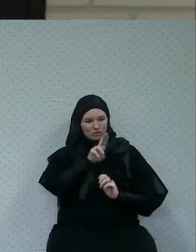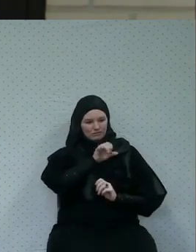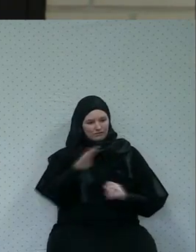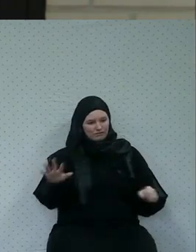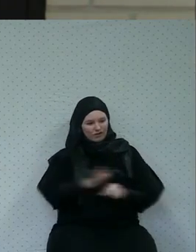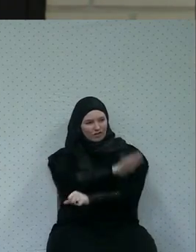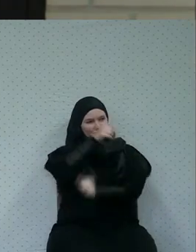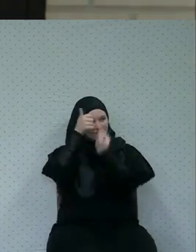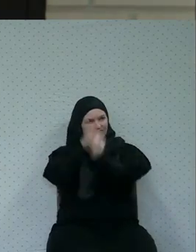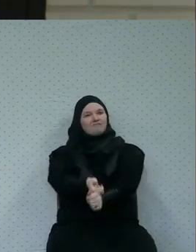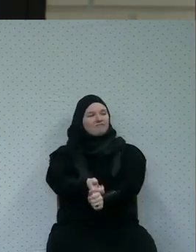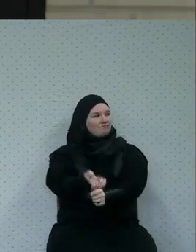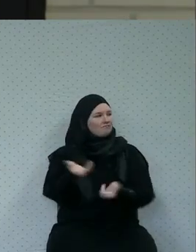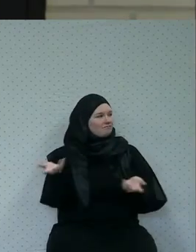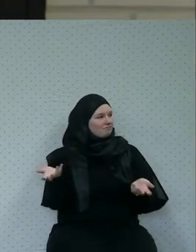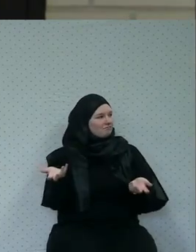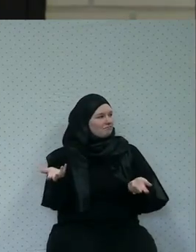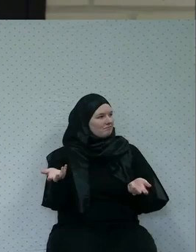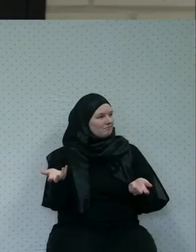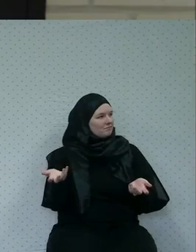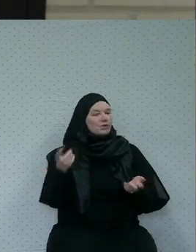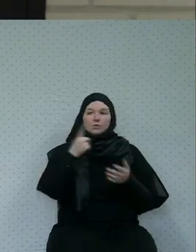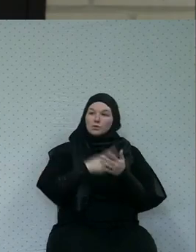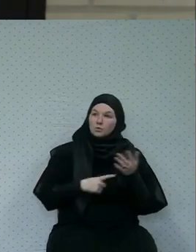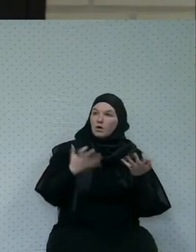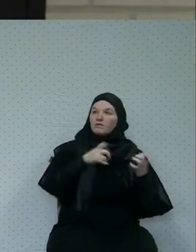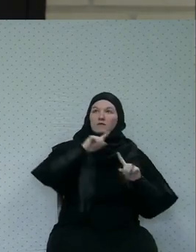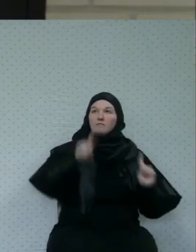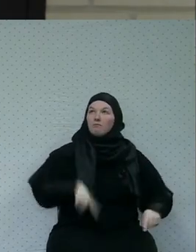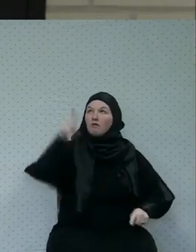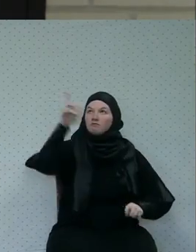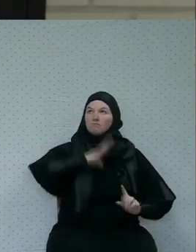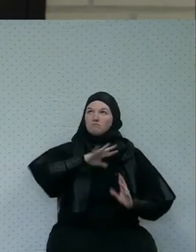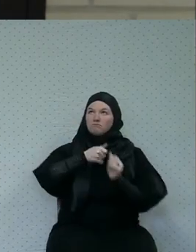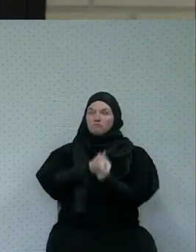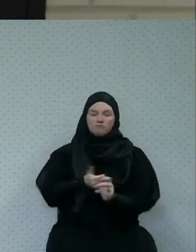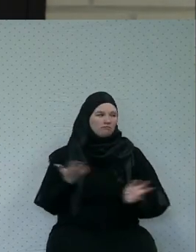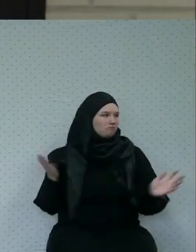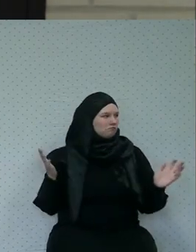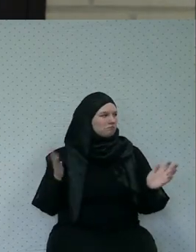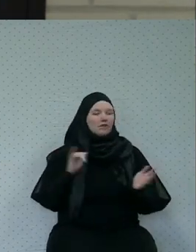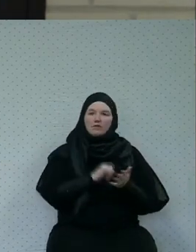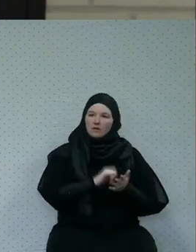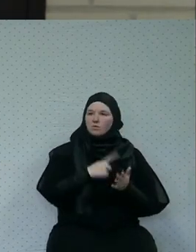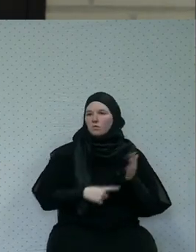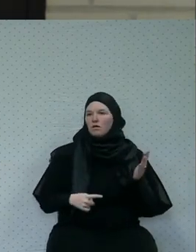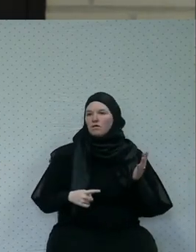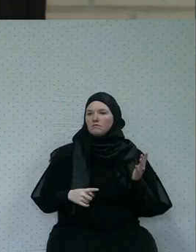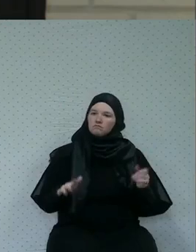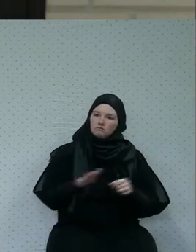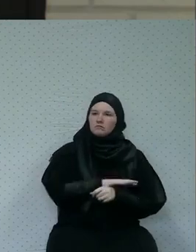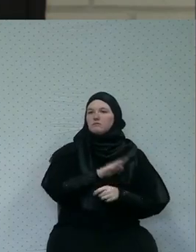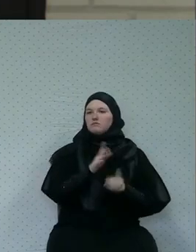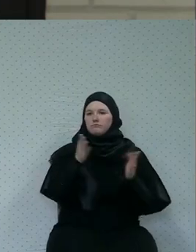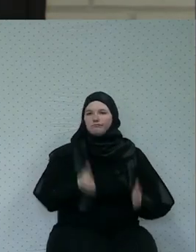submit as ordered, to do as commanded. This is what submission is.